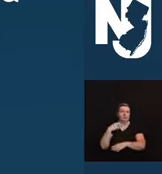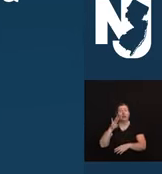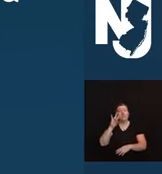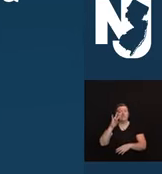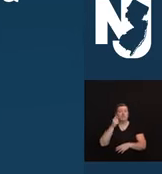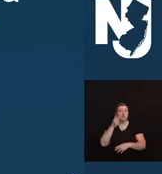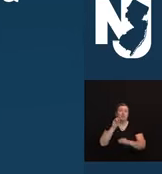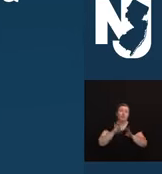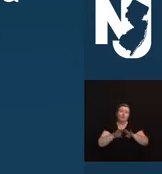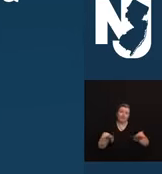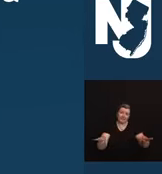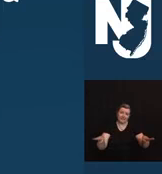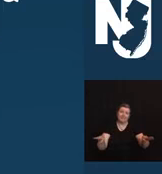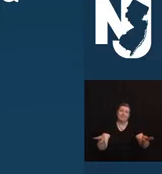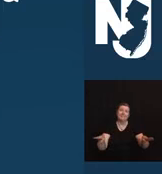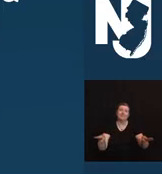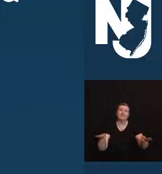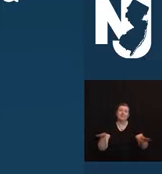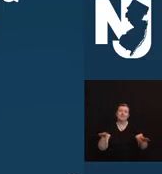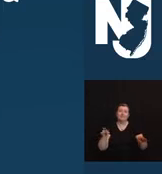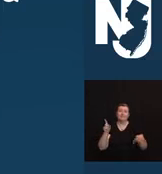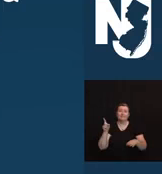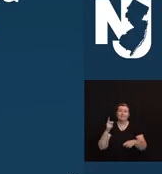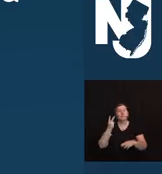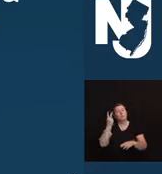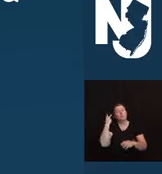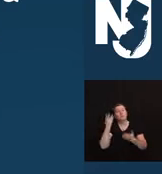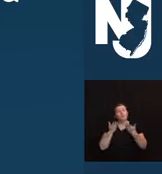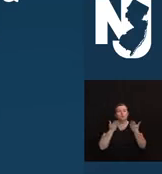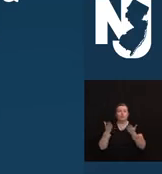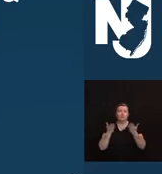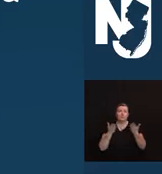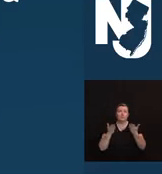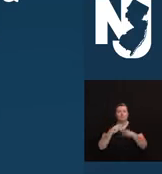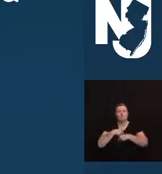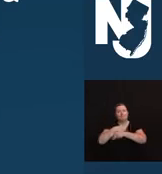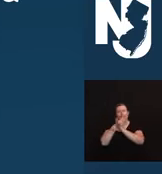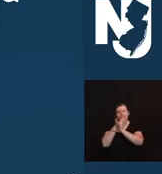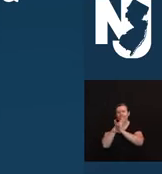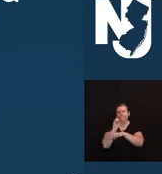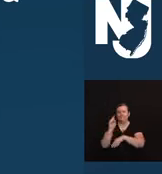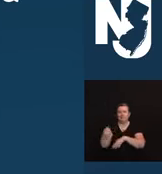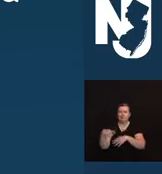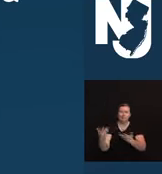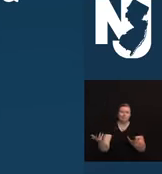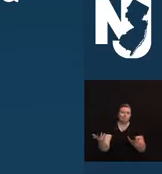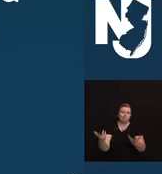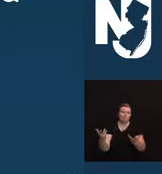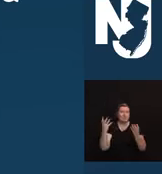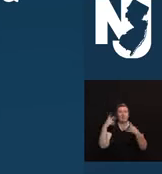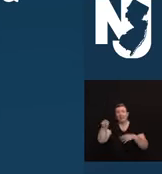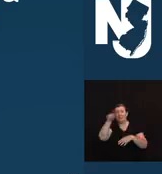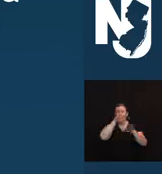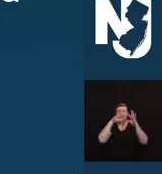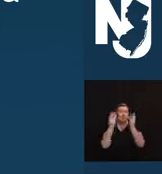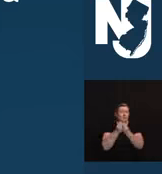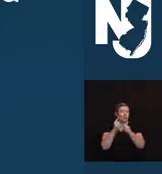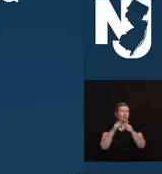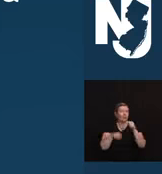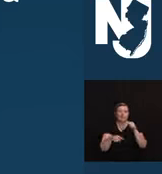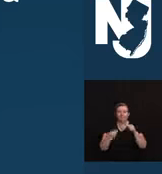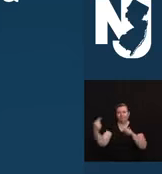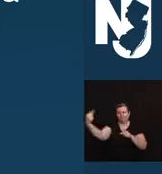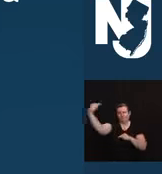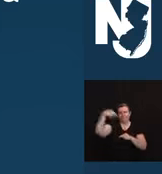a virtual service, memorial service, for Al and Sue, as so many families have. And Heidi